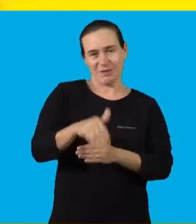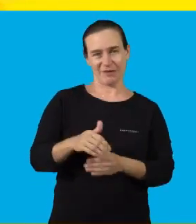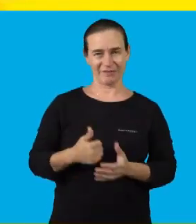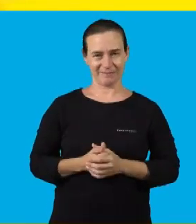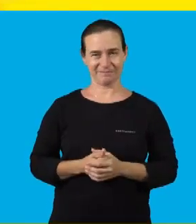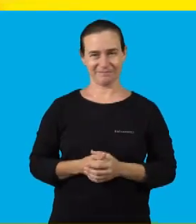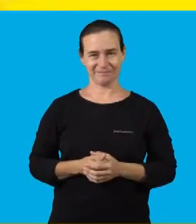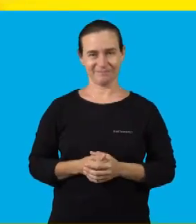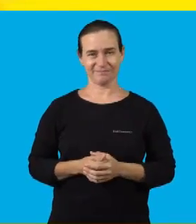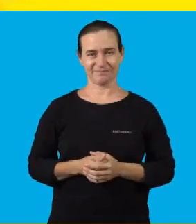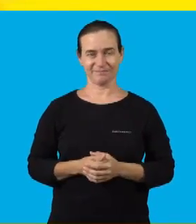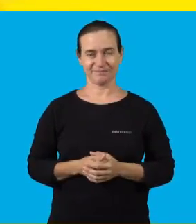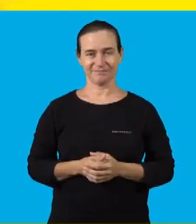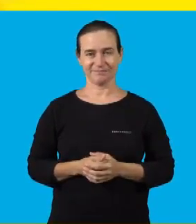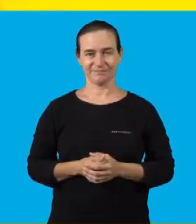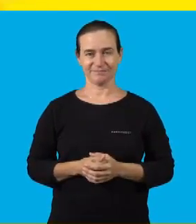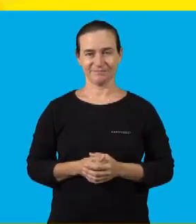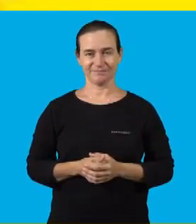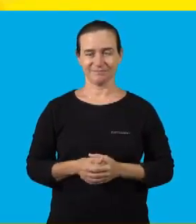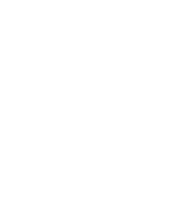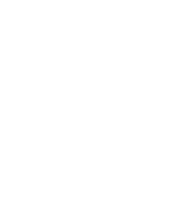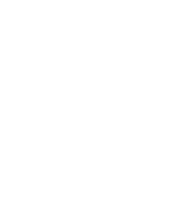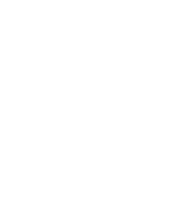and then we'll see you just now for the rest of our lesson.